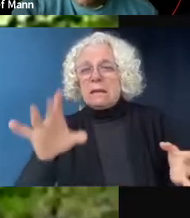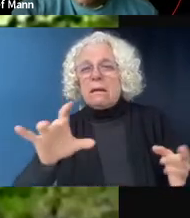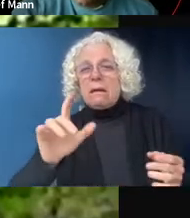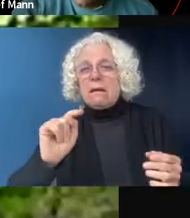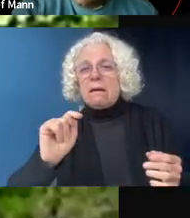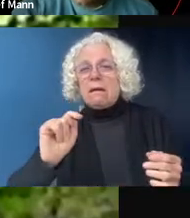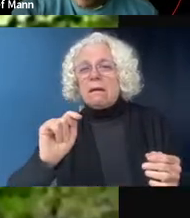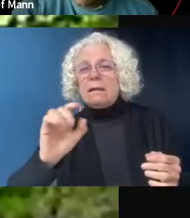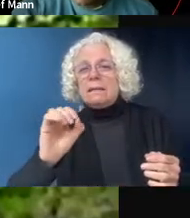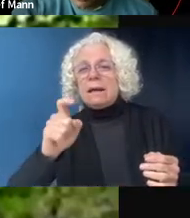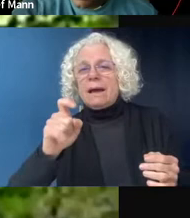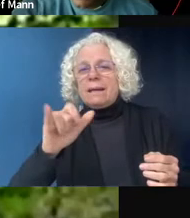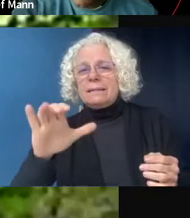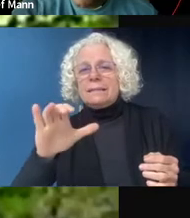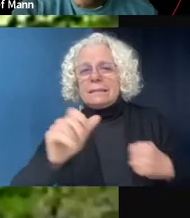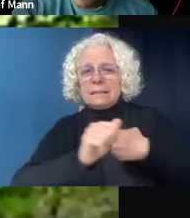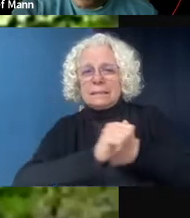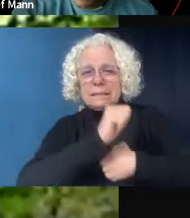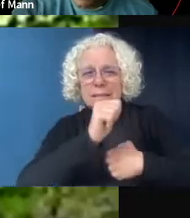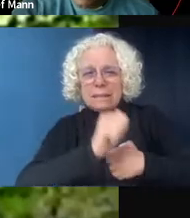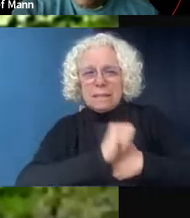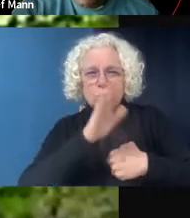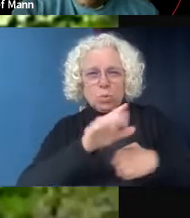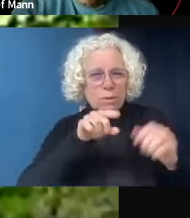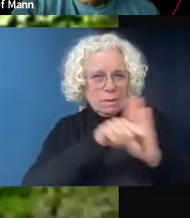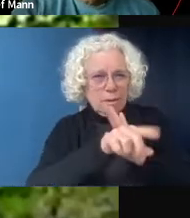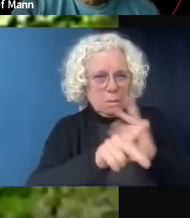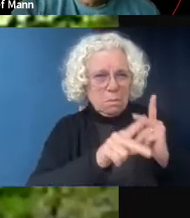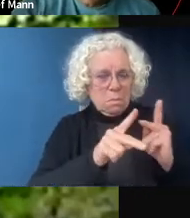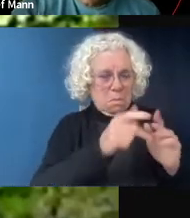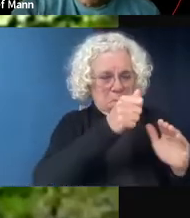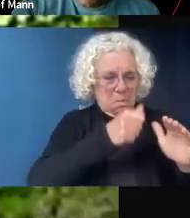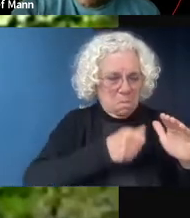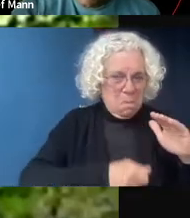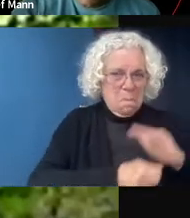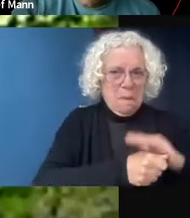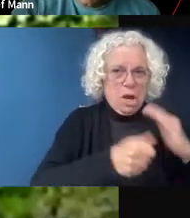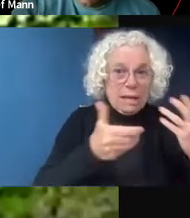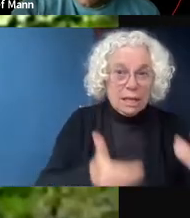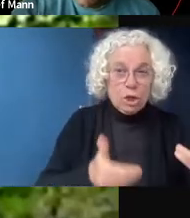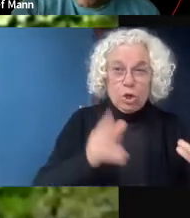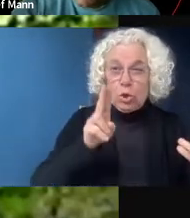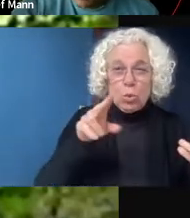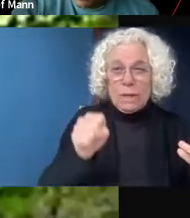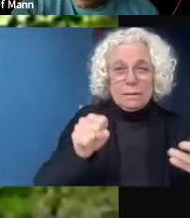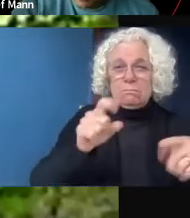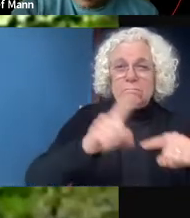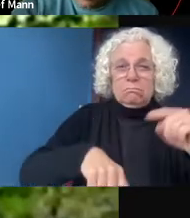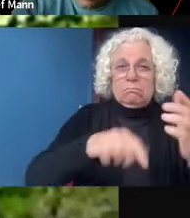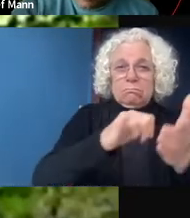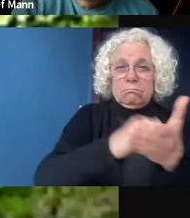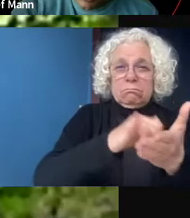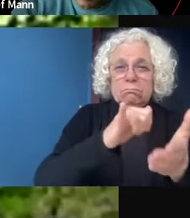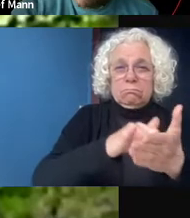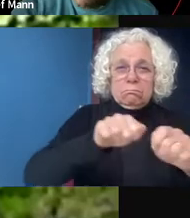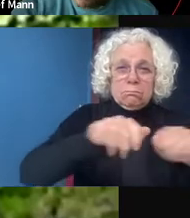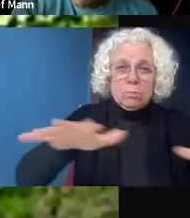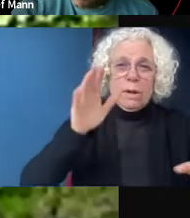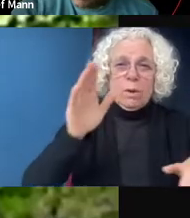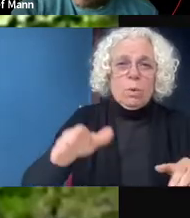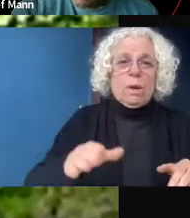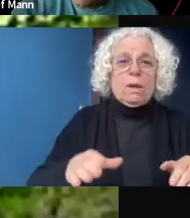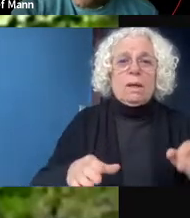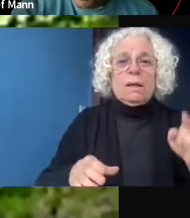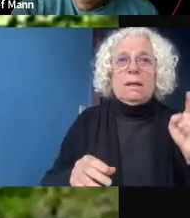States or US territories. From our standpoint, this would be the second time that the United States